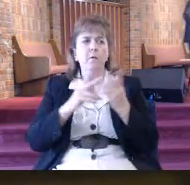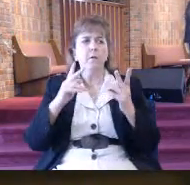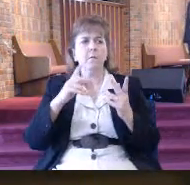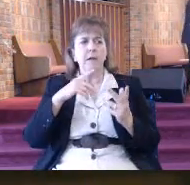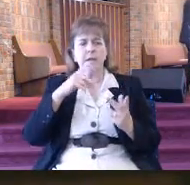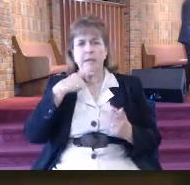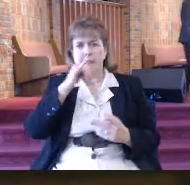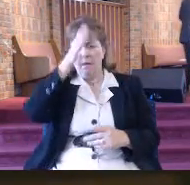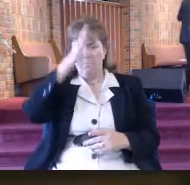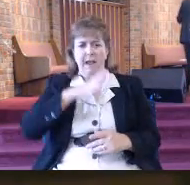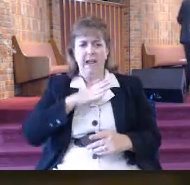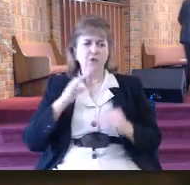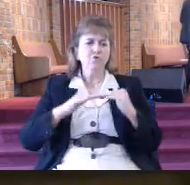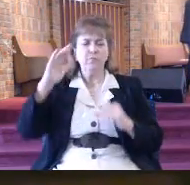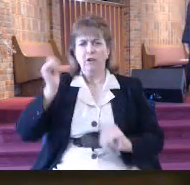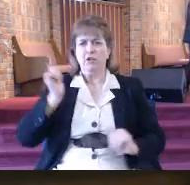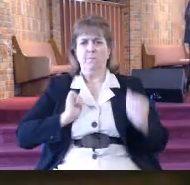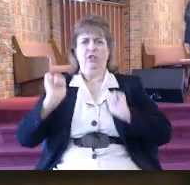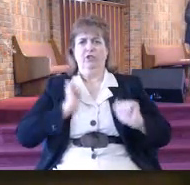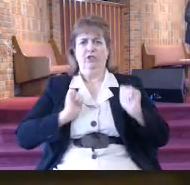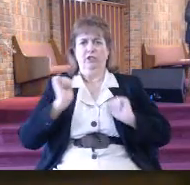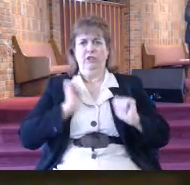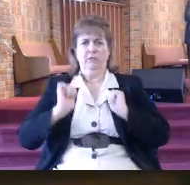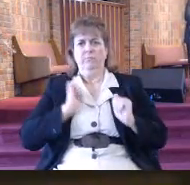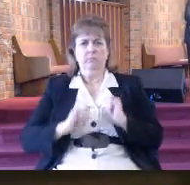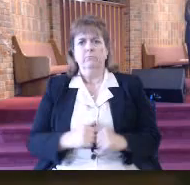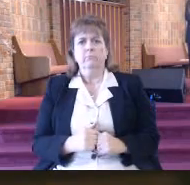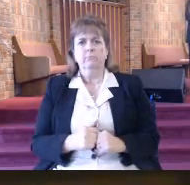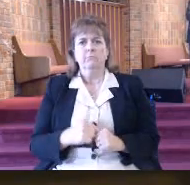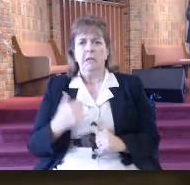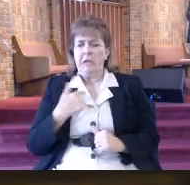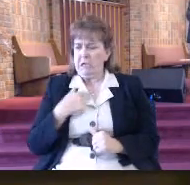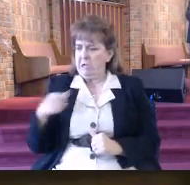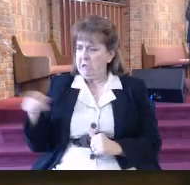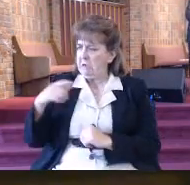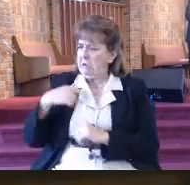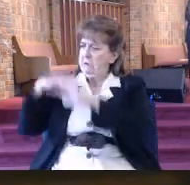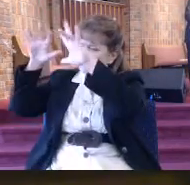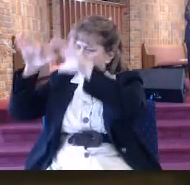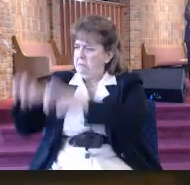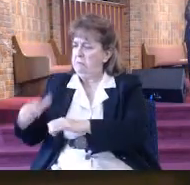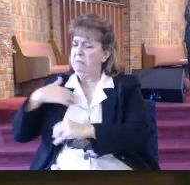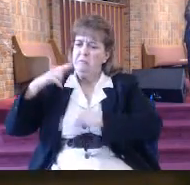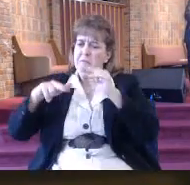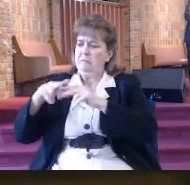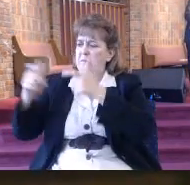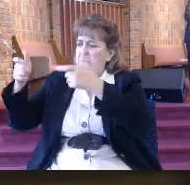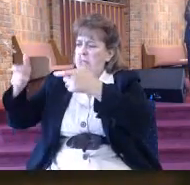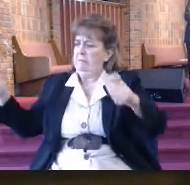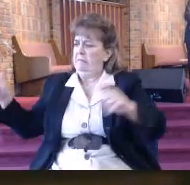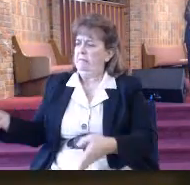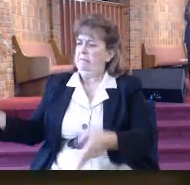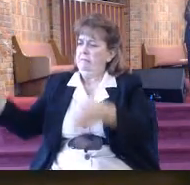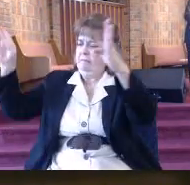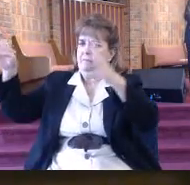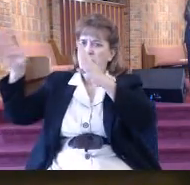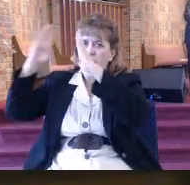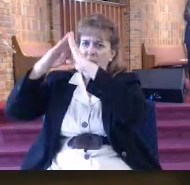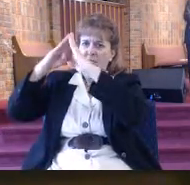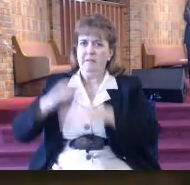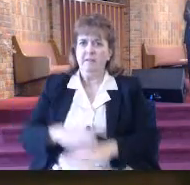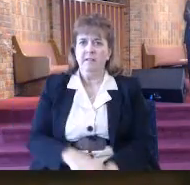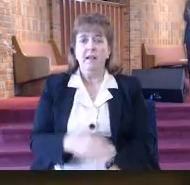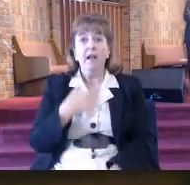going to pull down the barns I've got and build bigger." I've known lots of individuals who were involved in small businesses